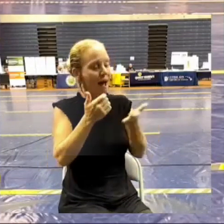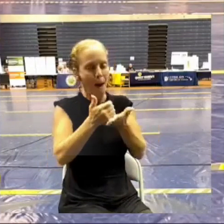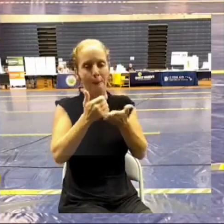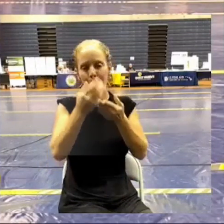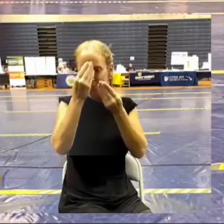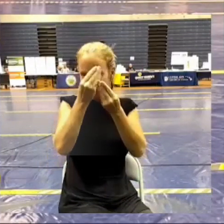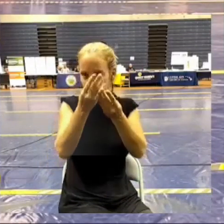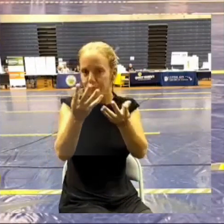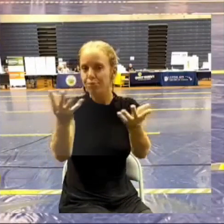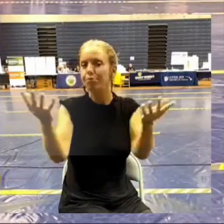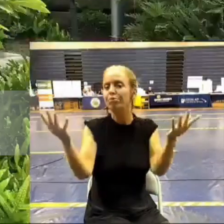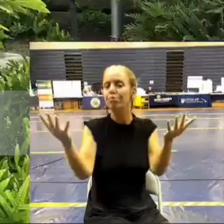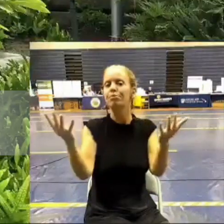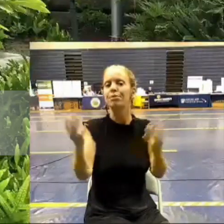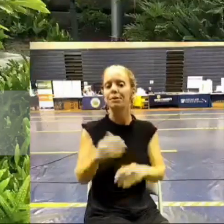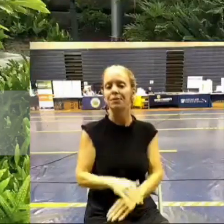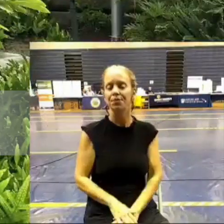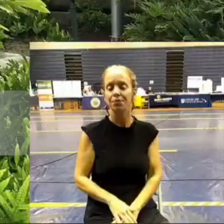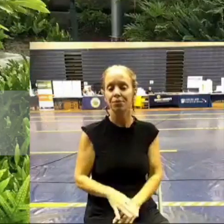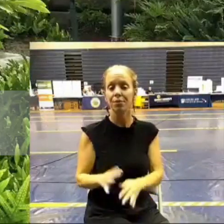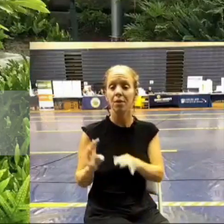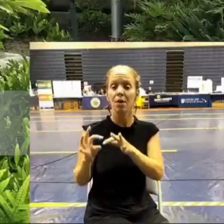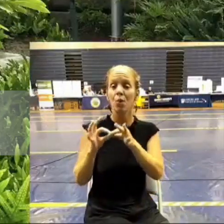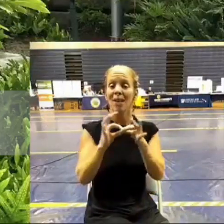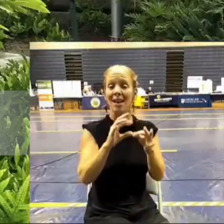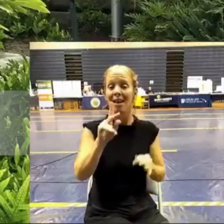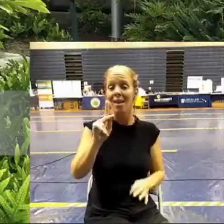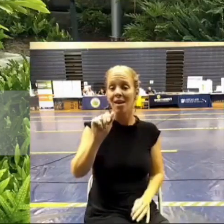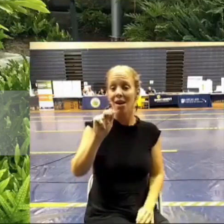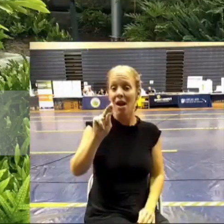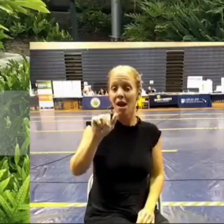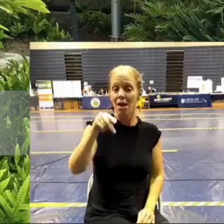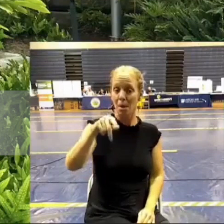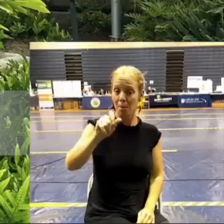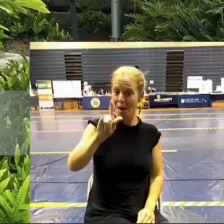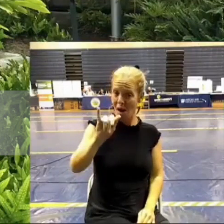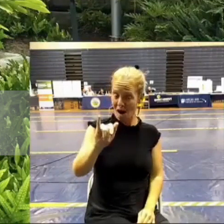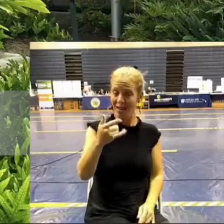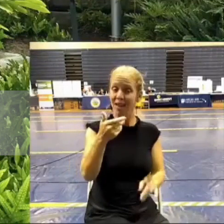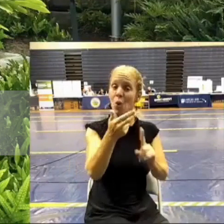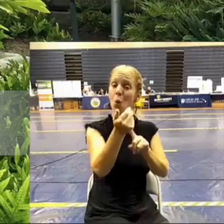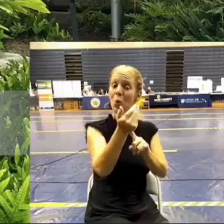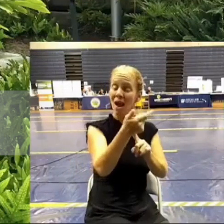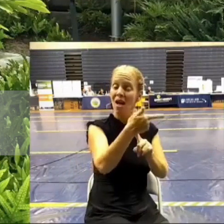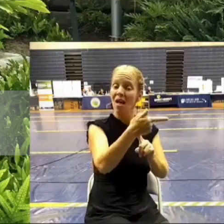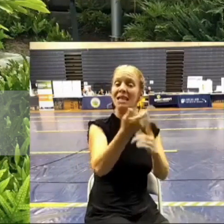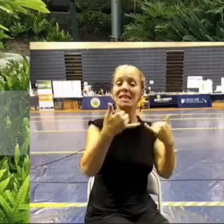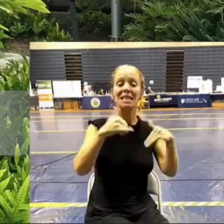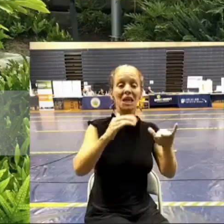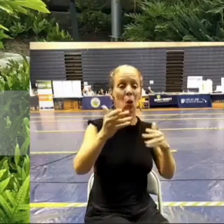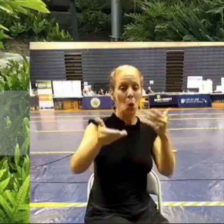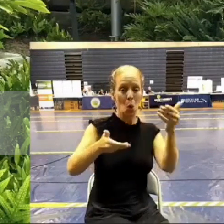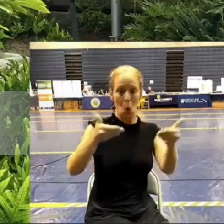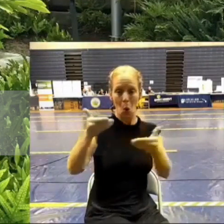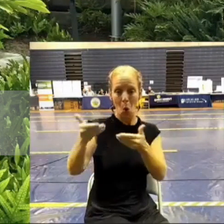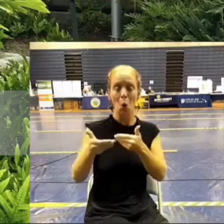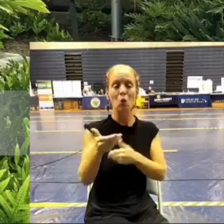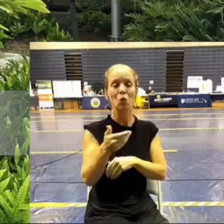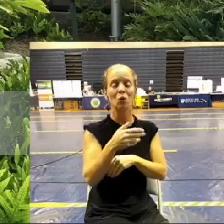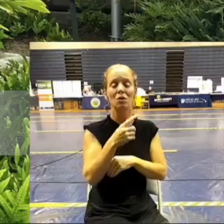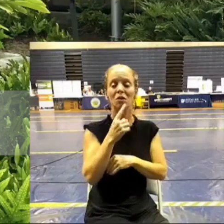Speaking of Kaanapali, I know the Westin, Sheraton, and Hyatt are still housing their employees, including workers from FEMA, the Red Cross, and the Army